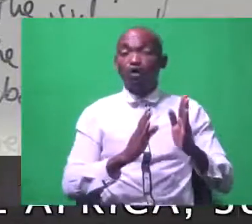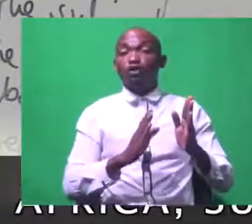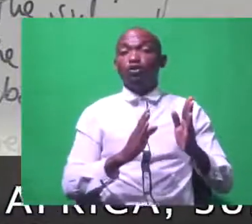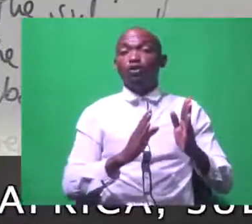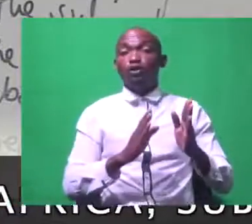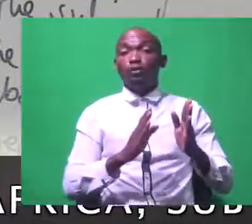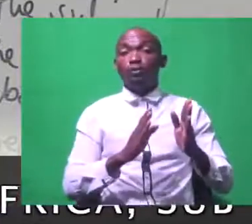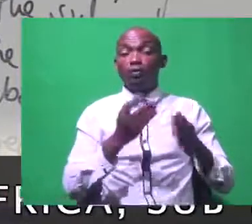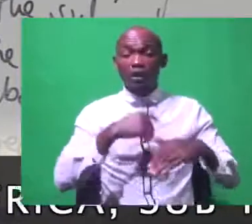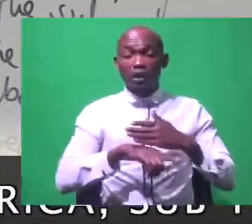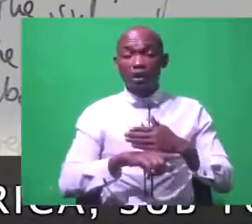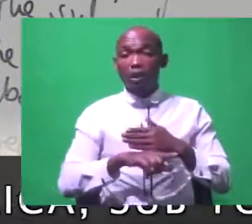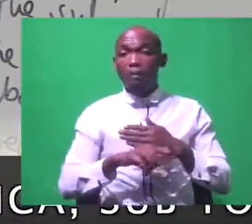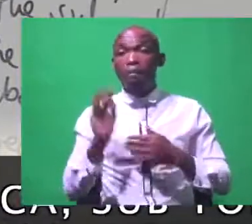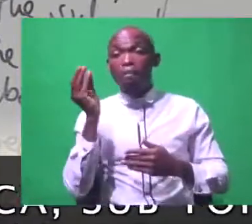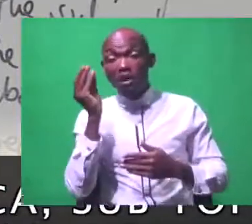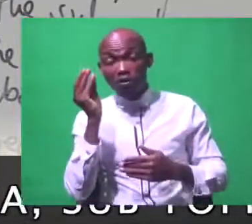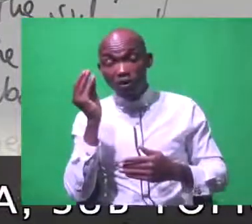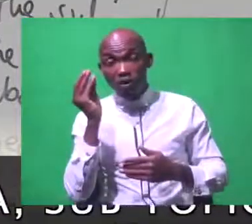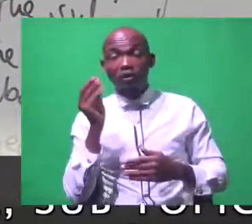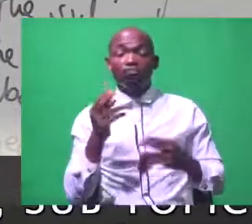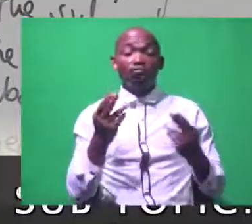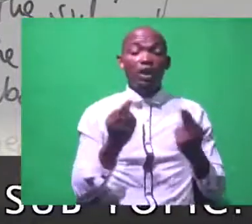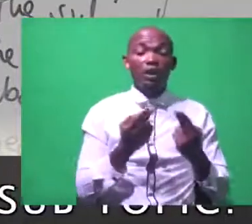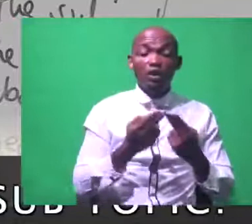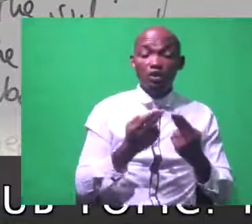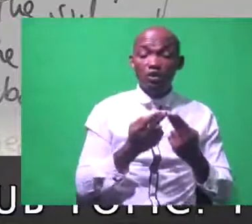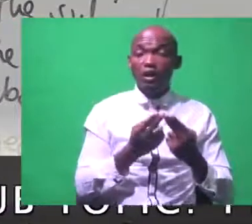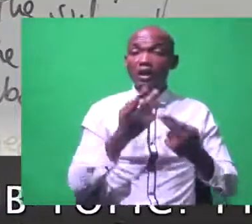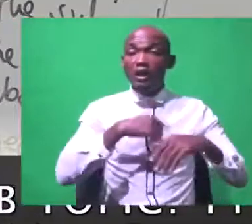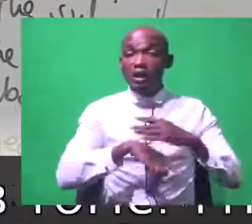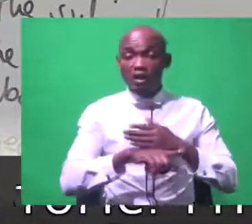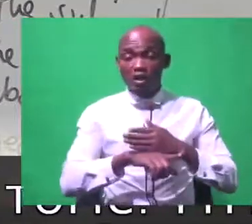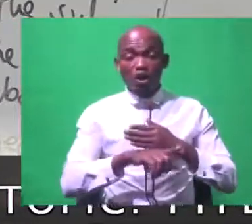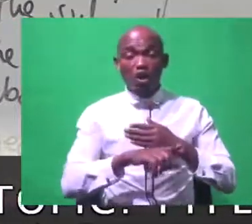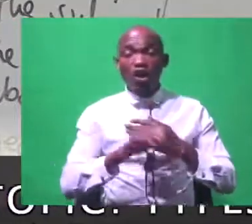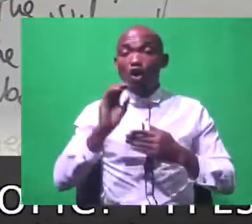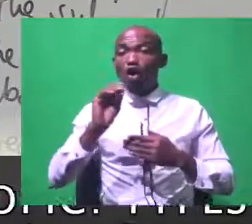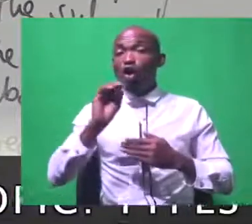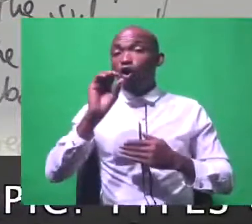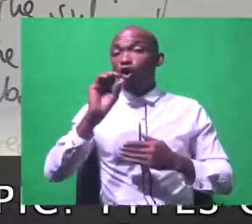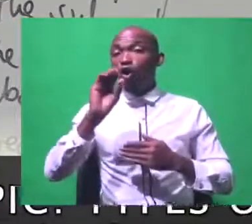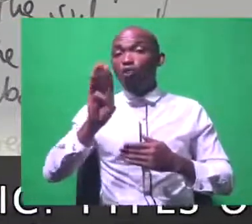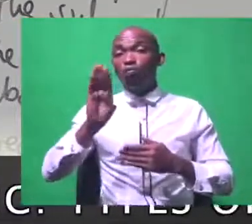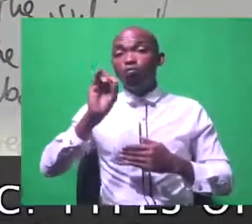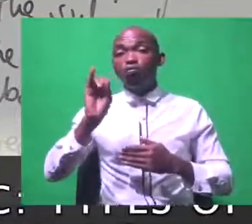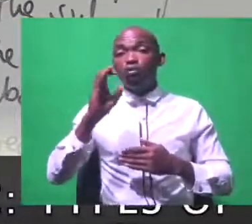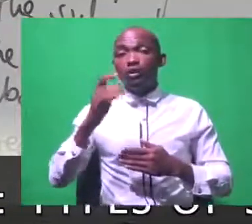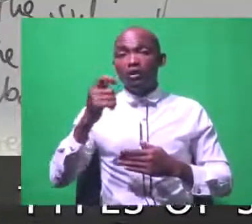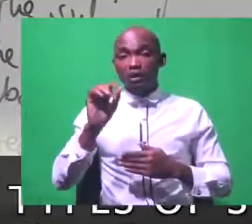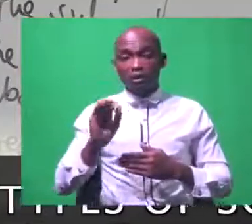or in extracting minerals. So the object or subject of